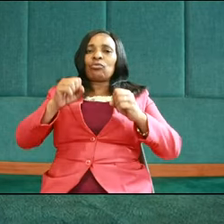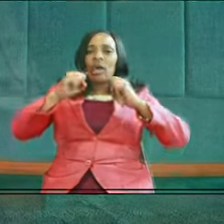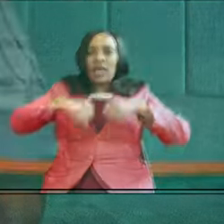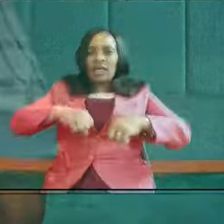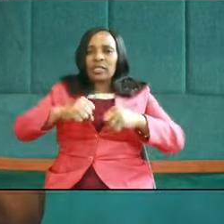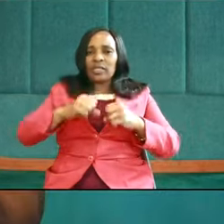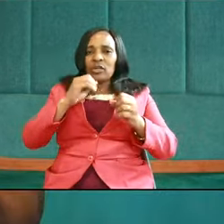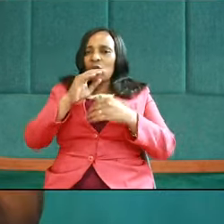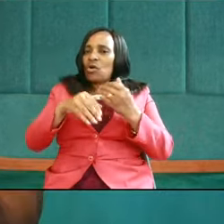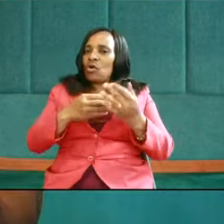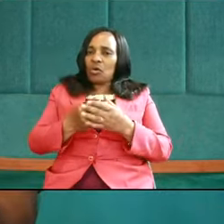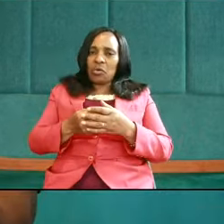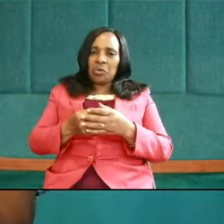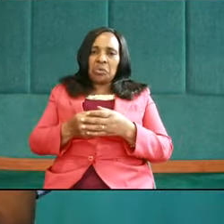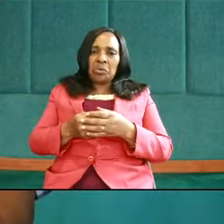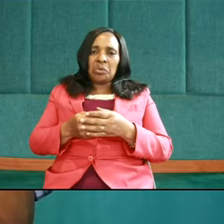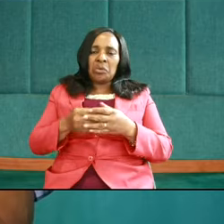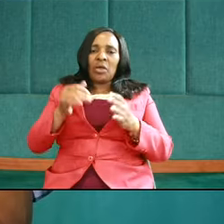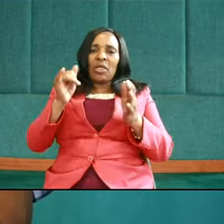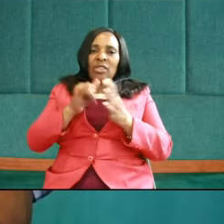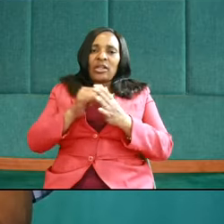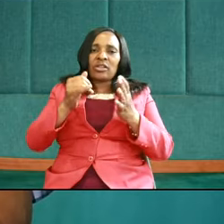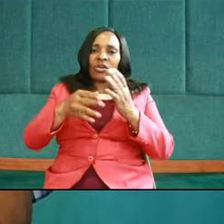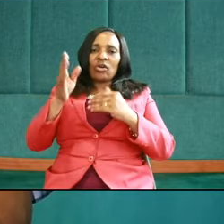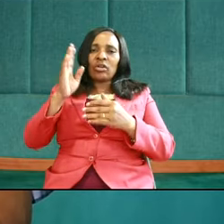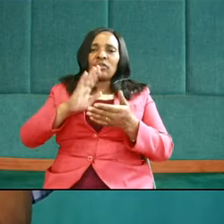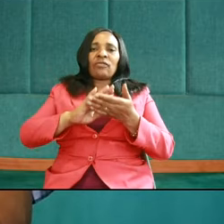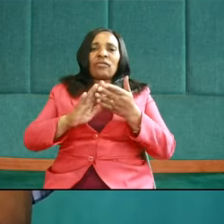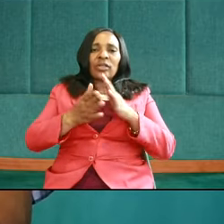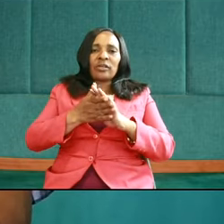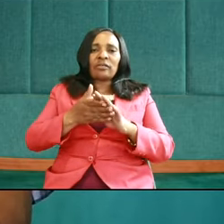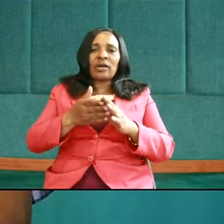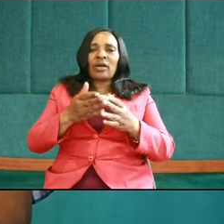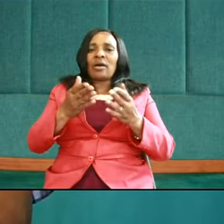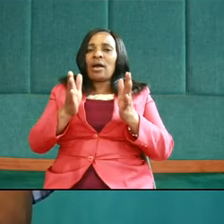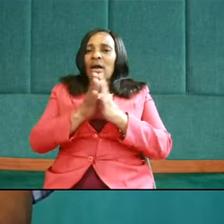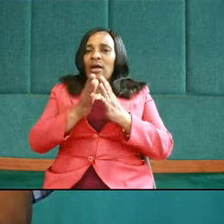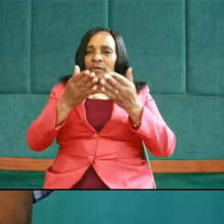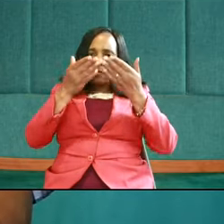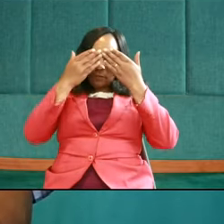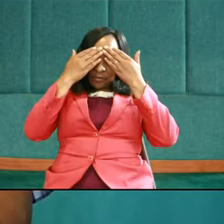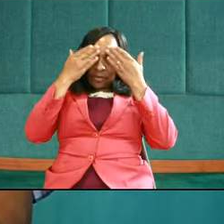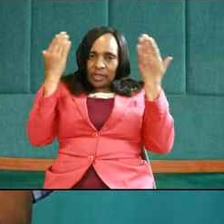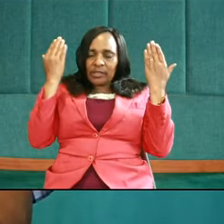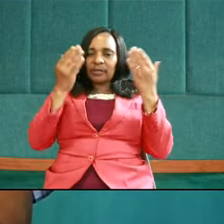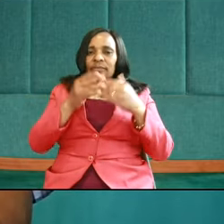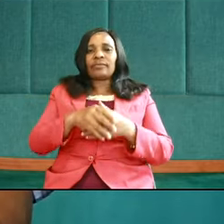that, because God says forgive and forget.